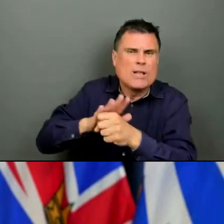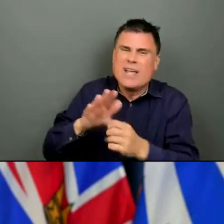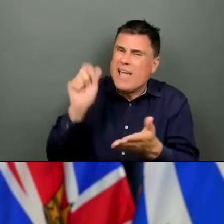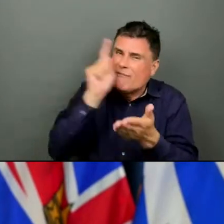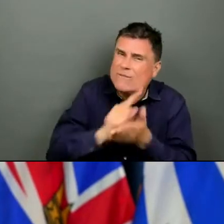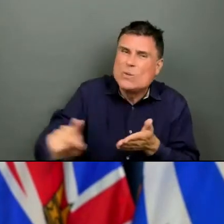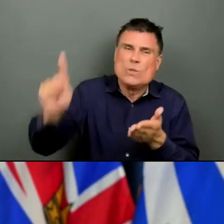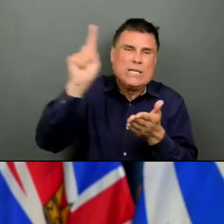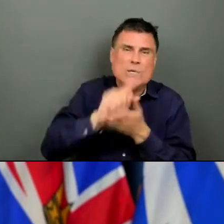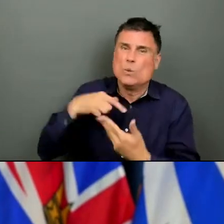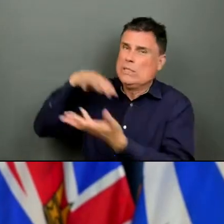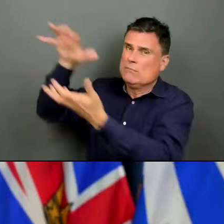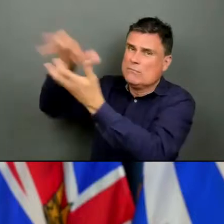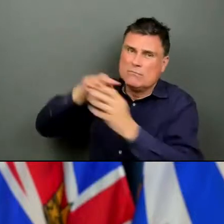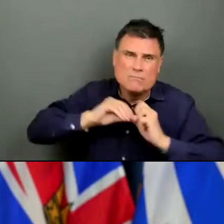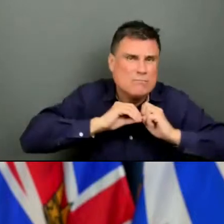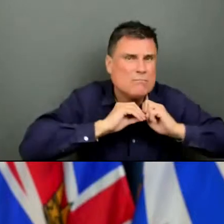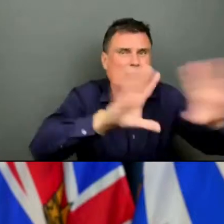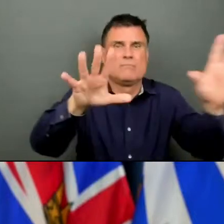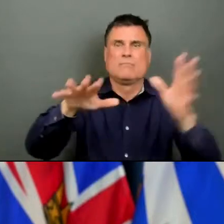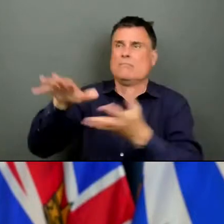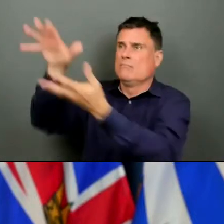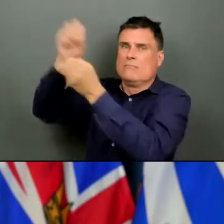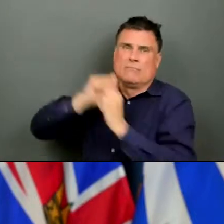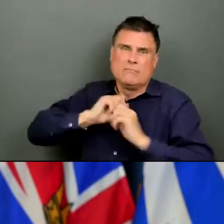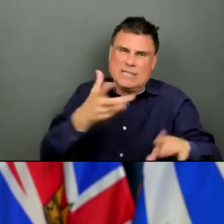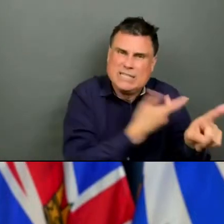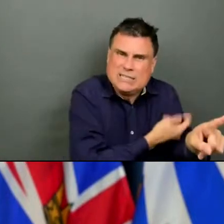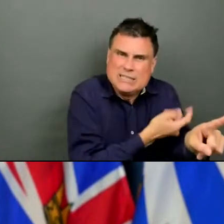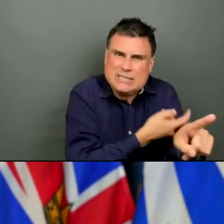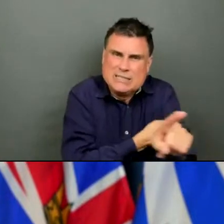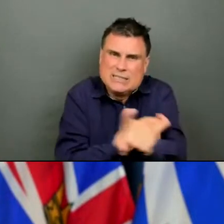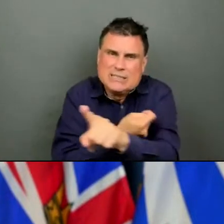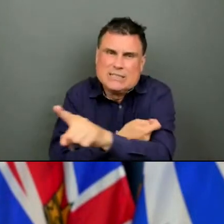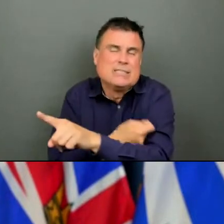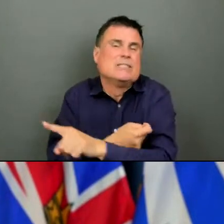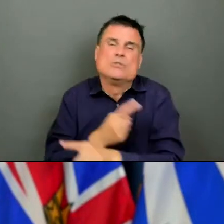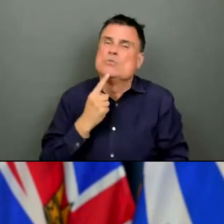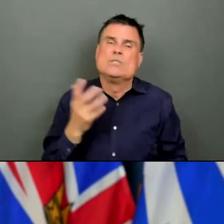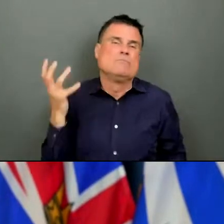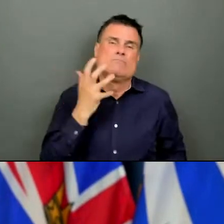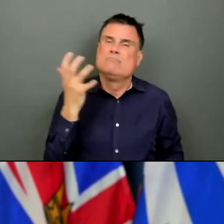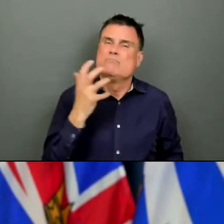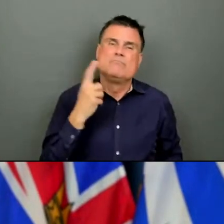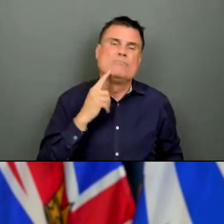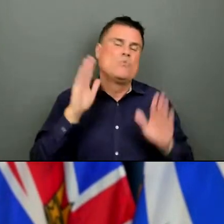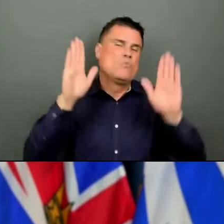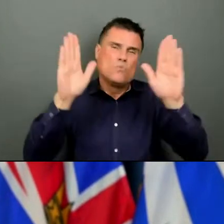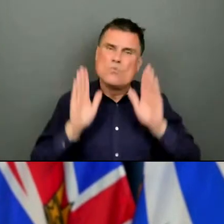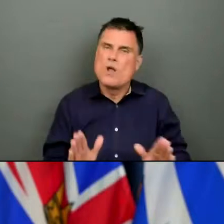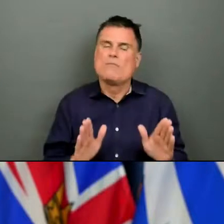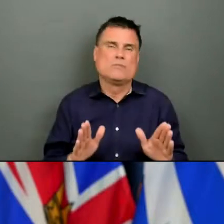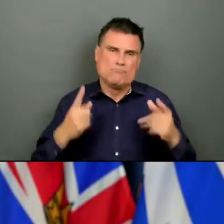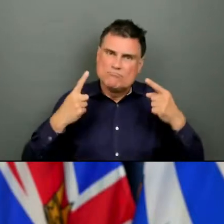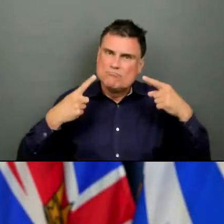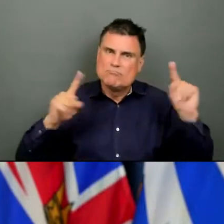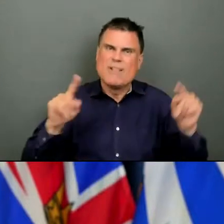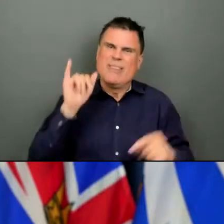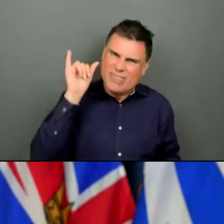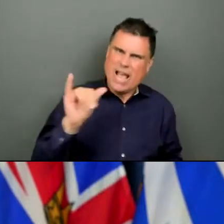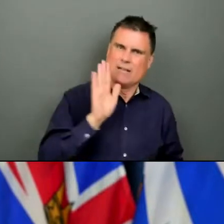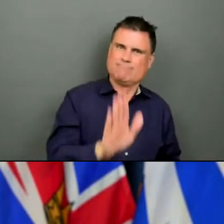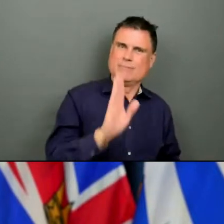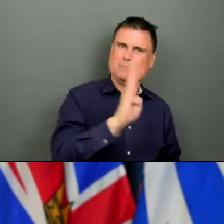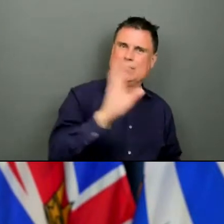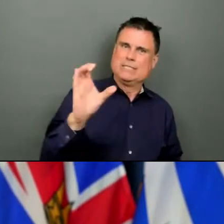arrives in large quantities on Mondays, Tuesdays, and Wednesdays is a really extraordinary achievement done by British Columbians who